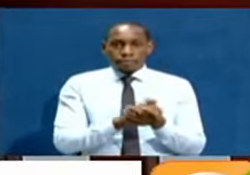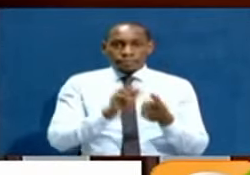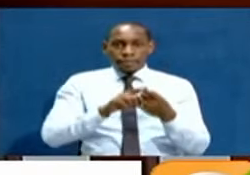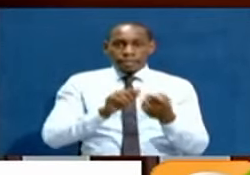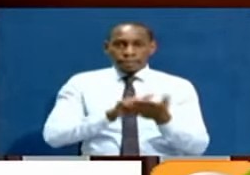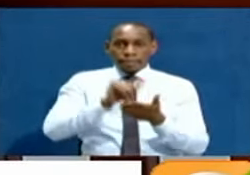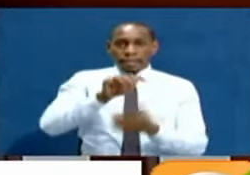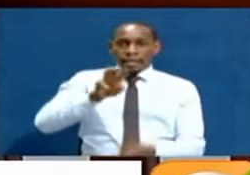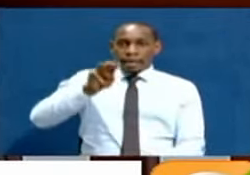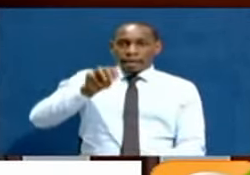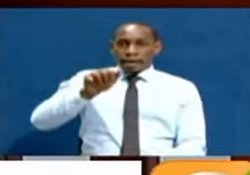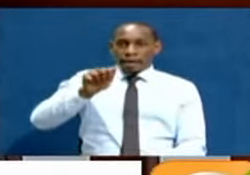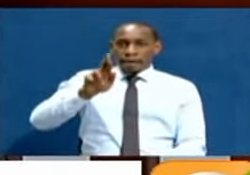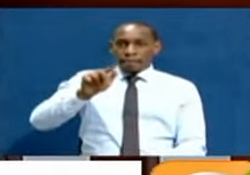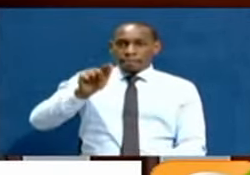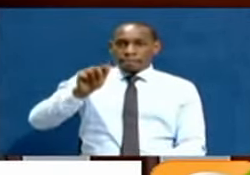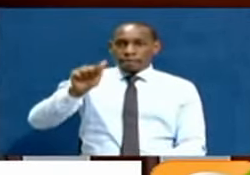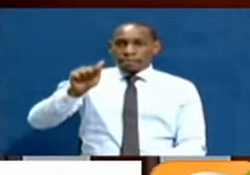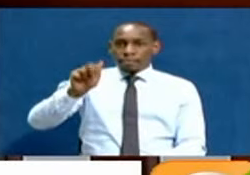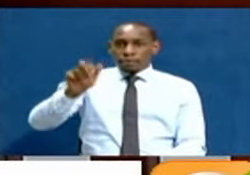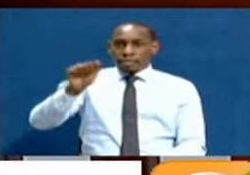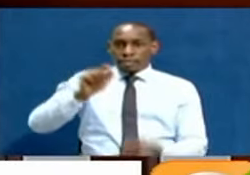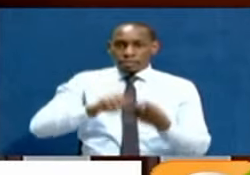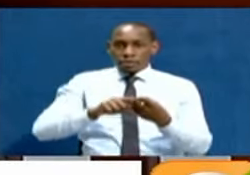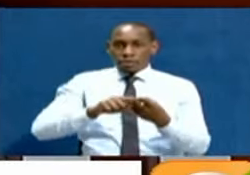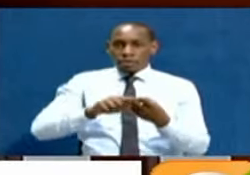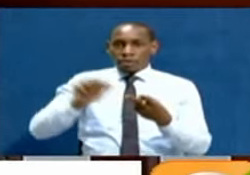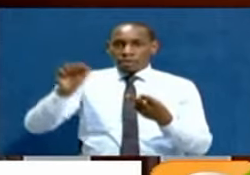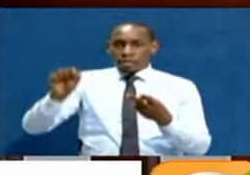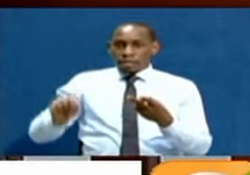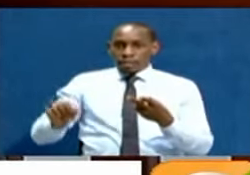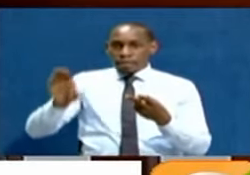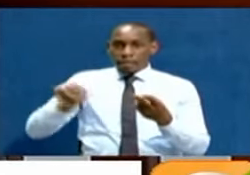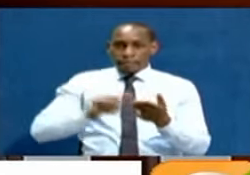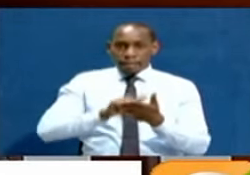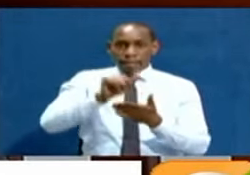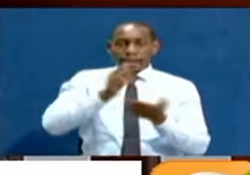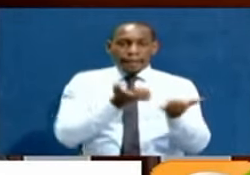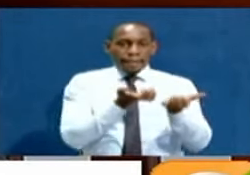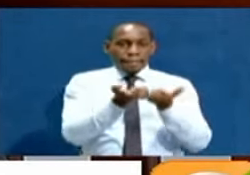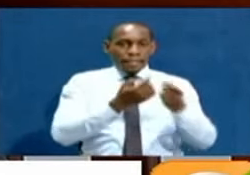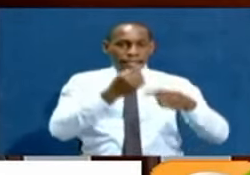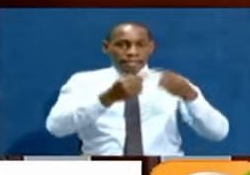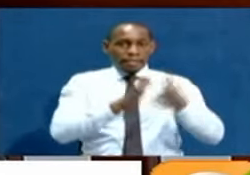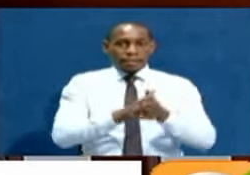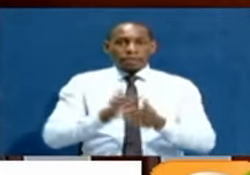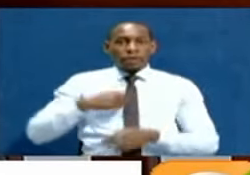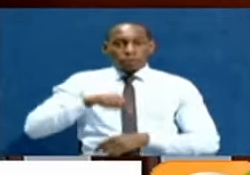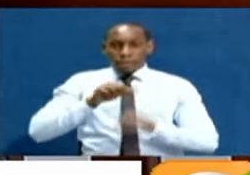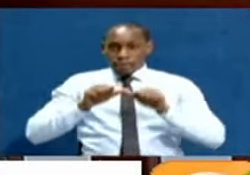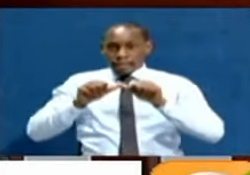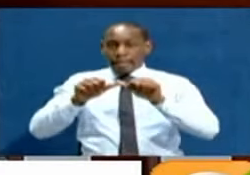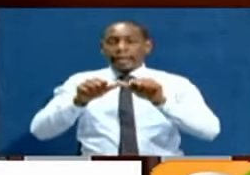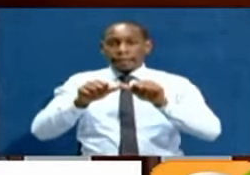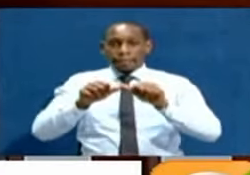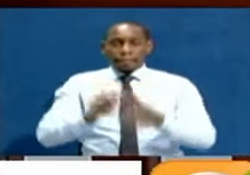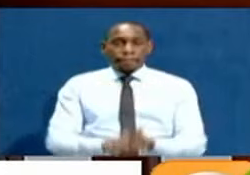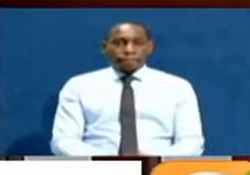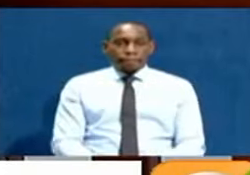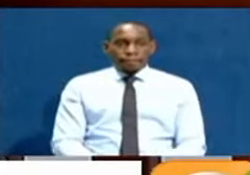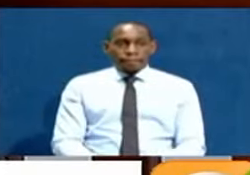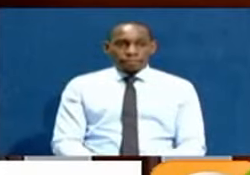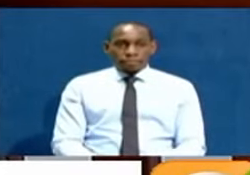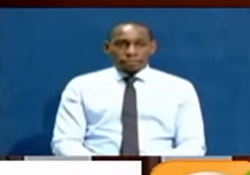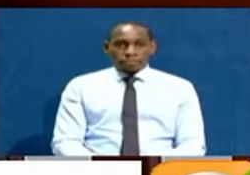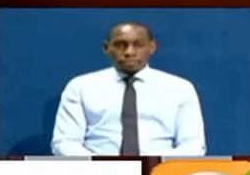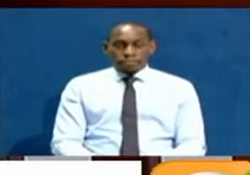Mauritius, Namibian Air, South African Airways, all went out of business. So, you know, we're still hanging in there. Well, okay, probably